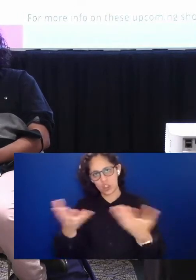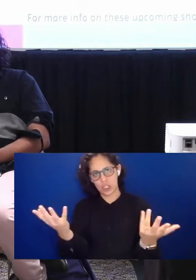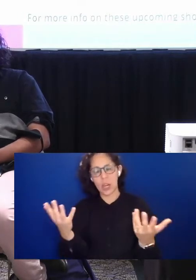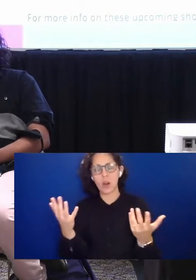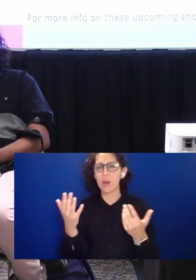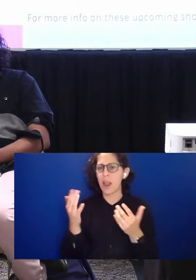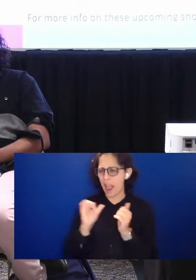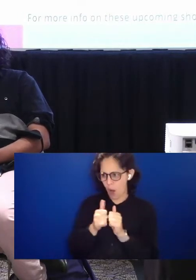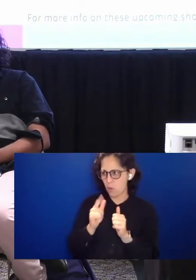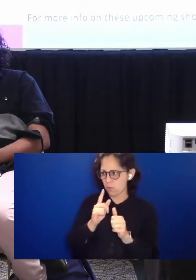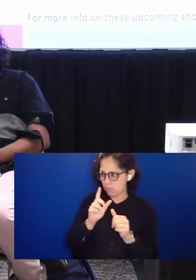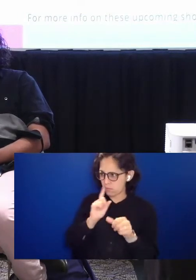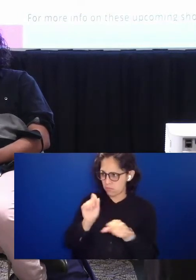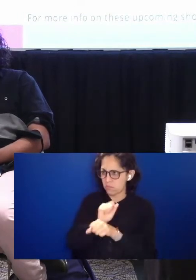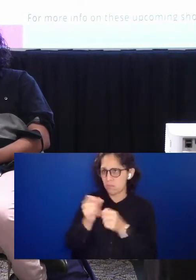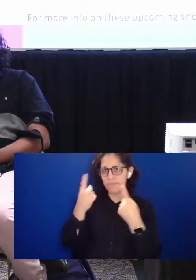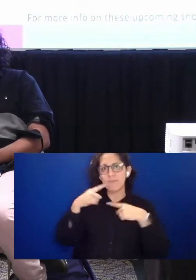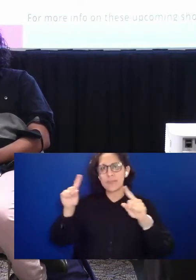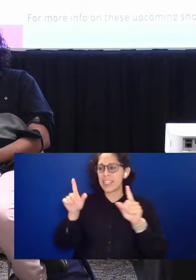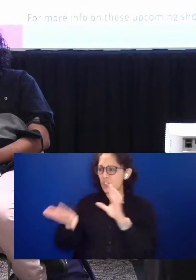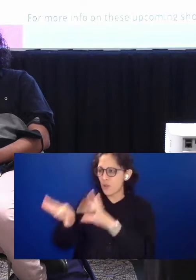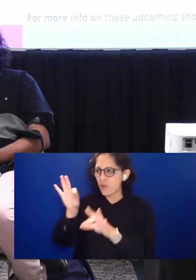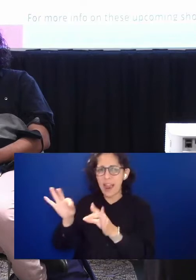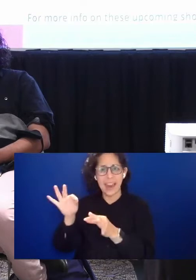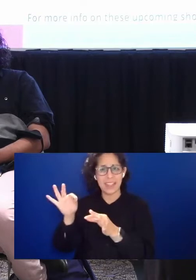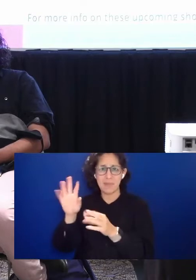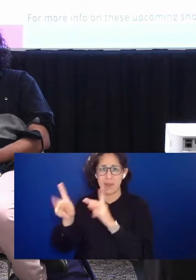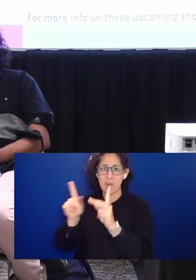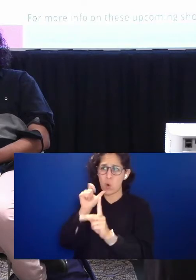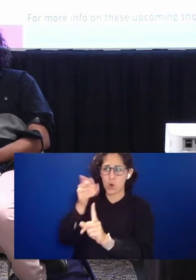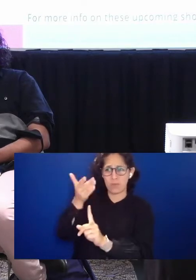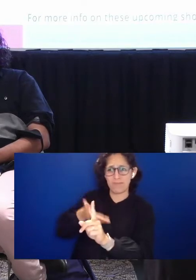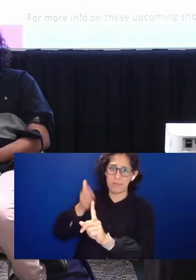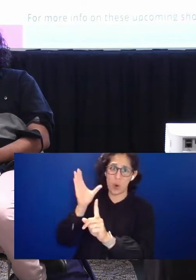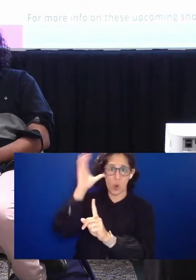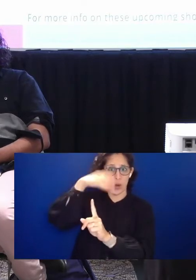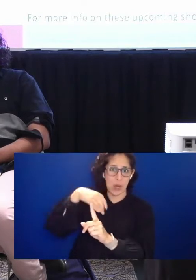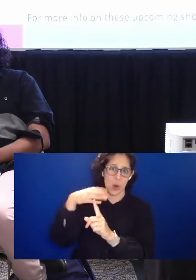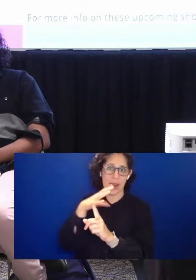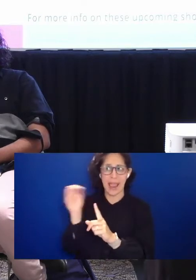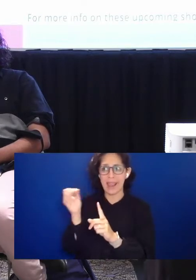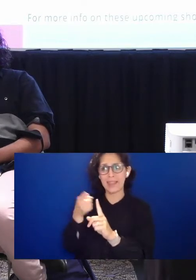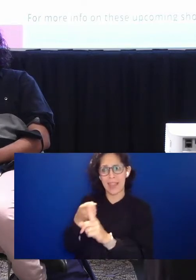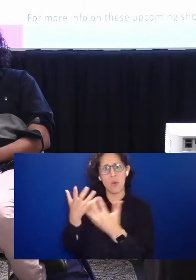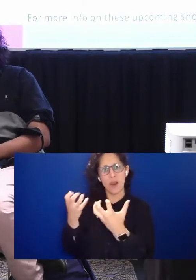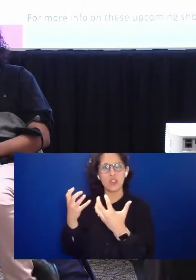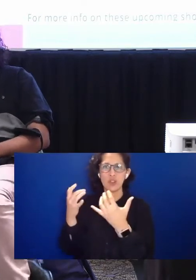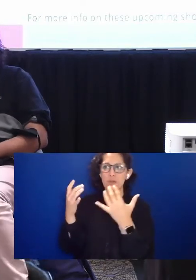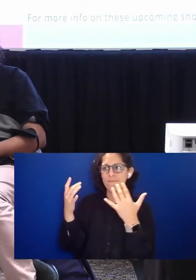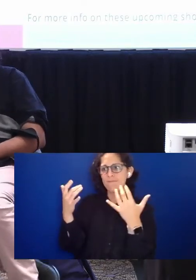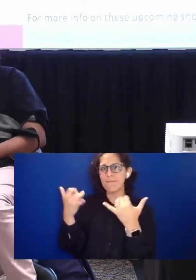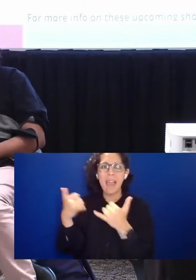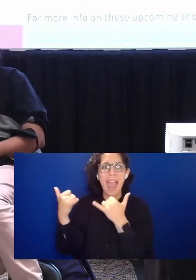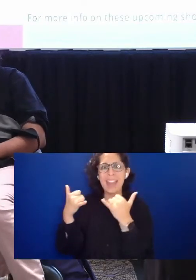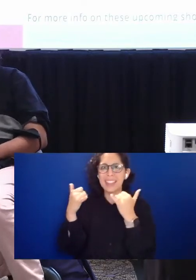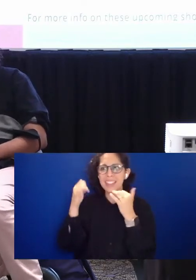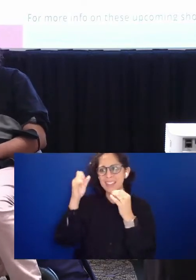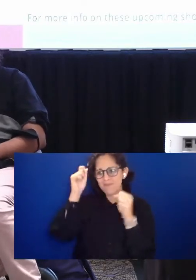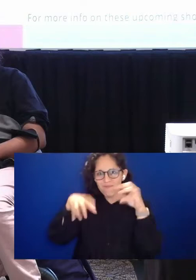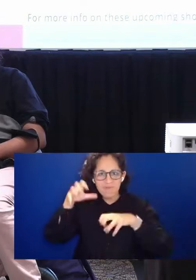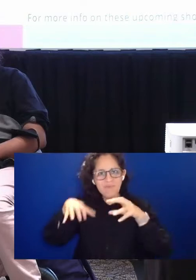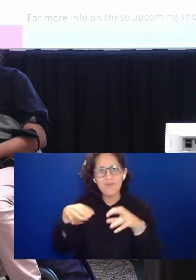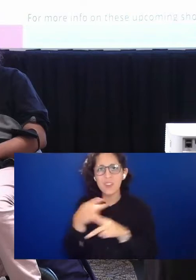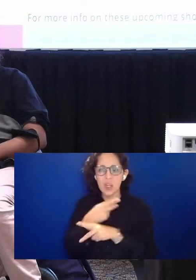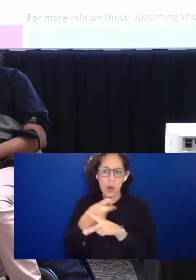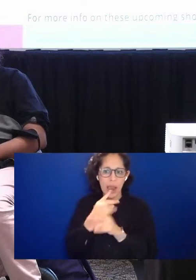was like find a bunch of weirdos who wanted to mess around for a while and figure out